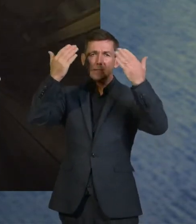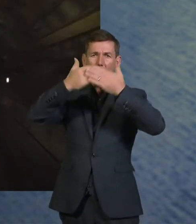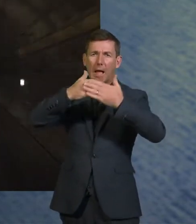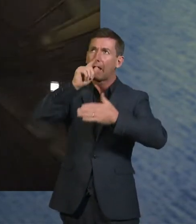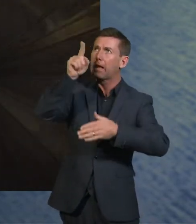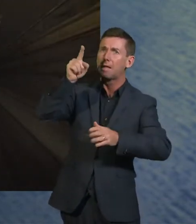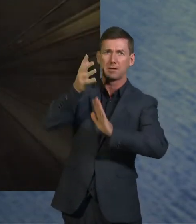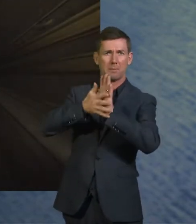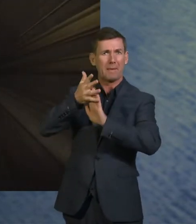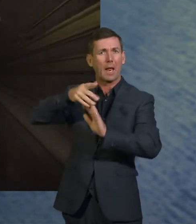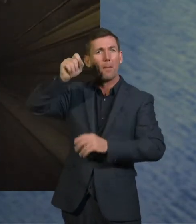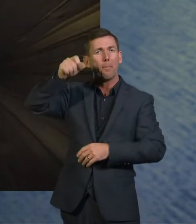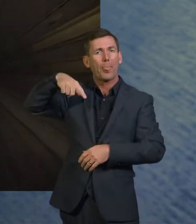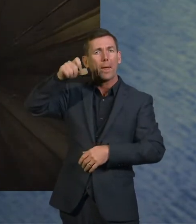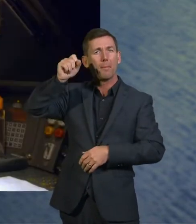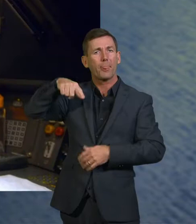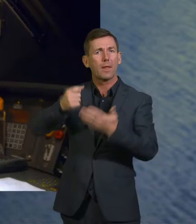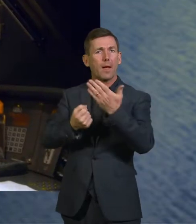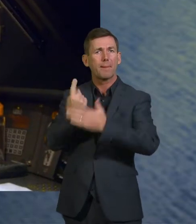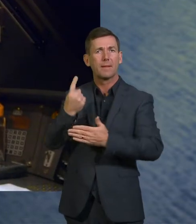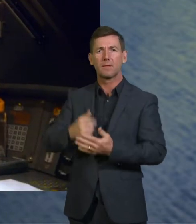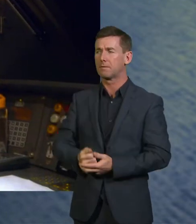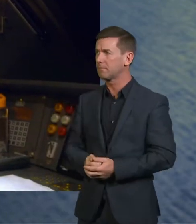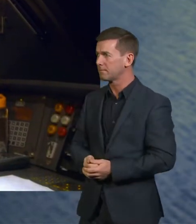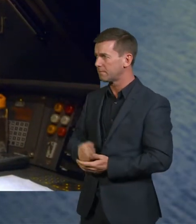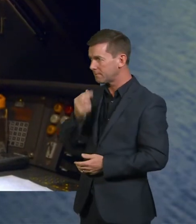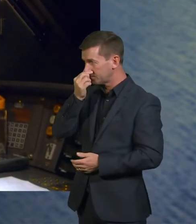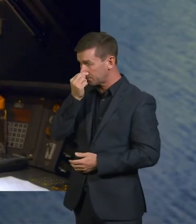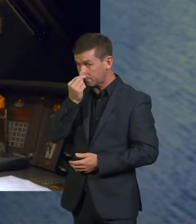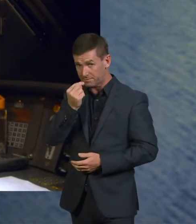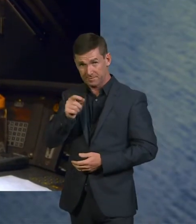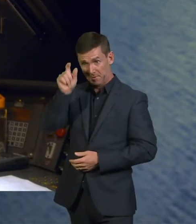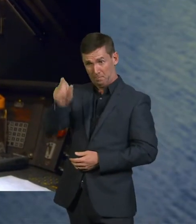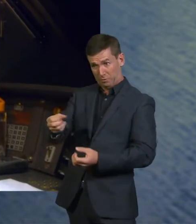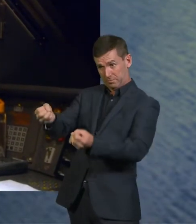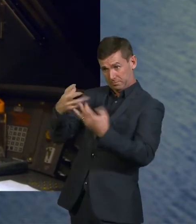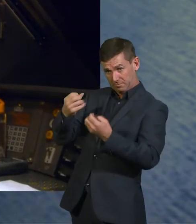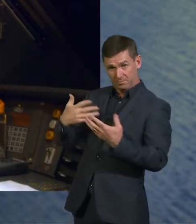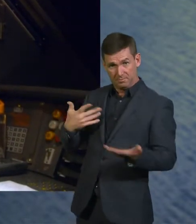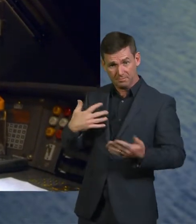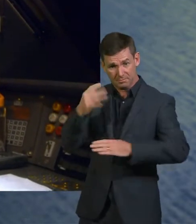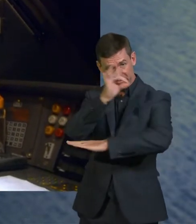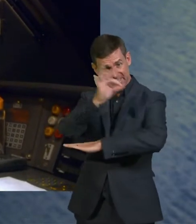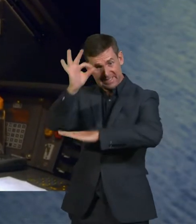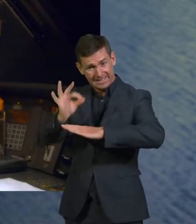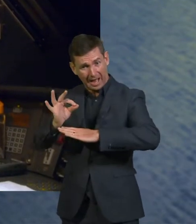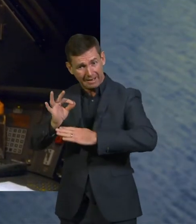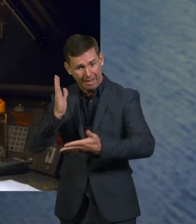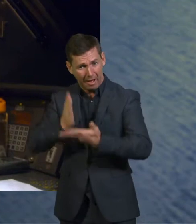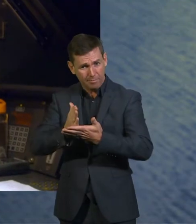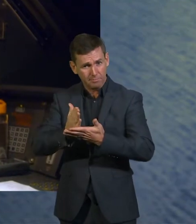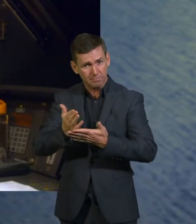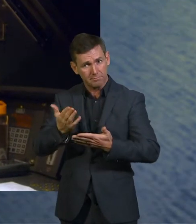leaks. When I found out the tunnel was designed to leak, that was, I found that quite worrying, but